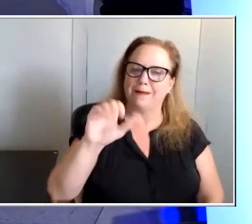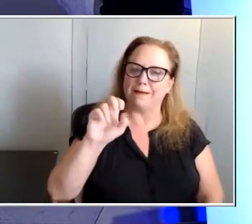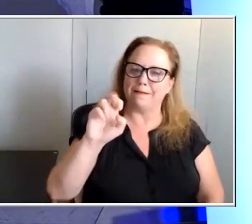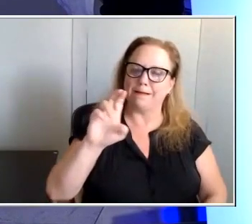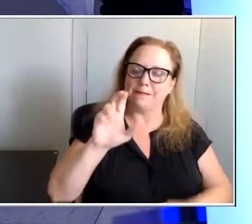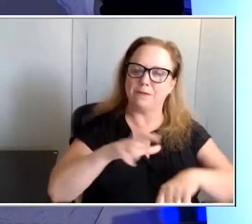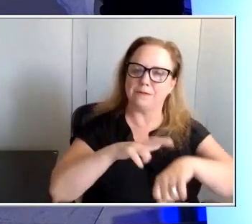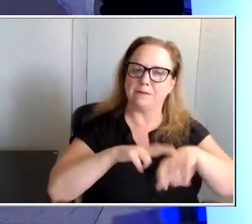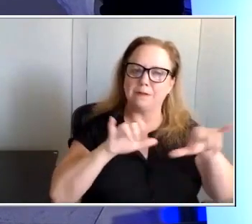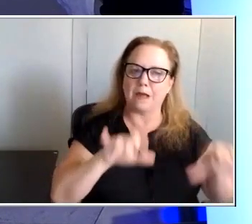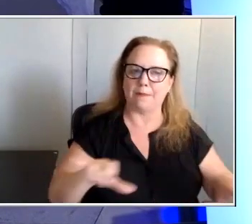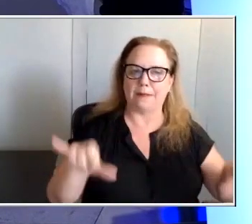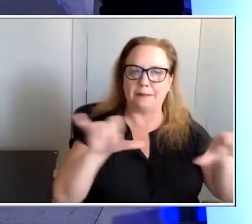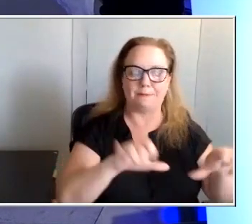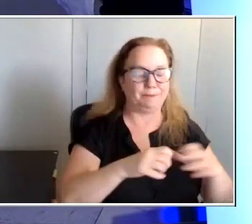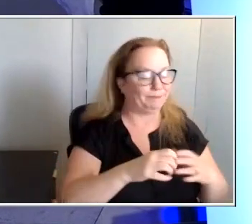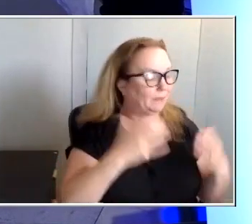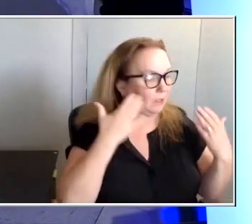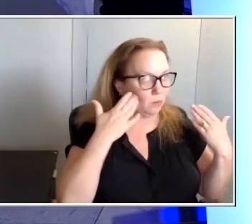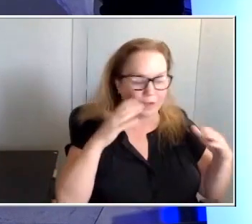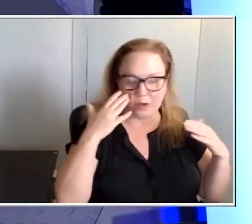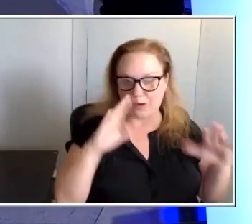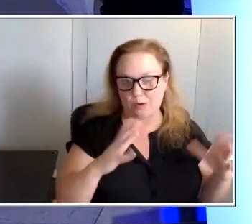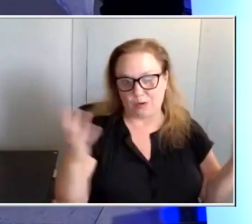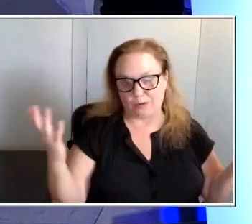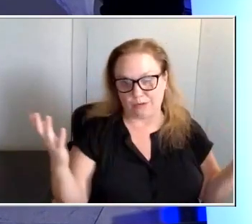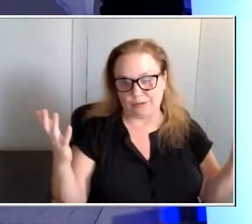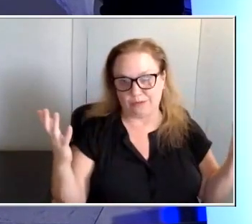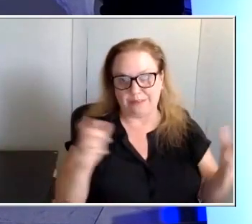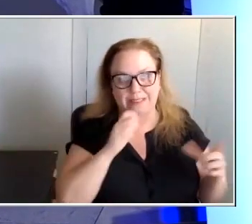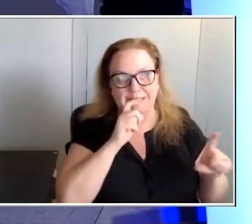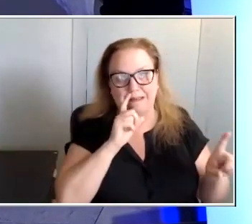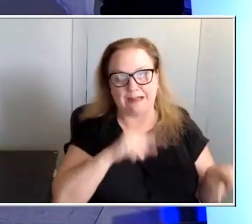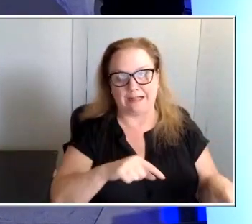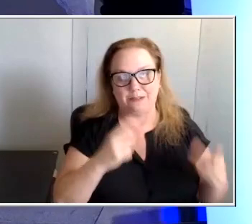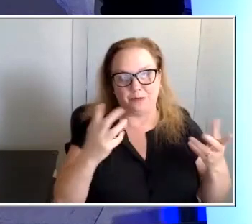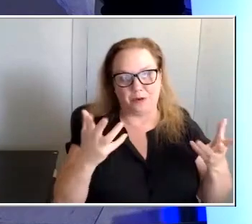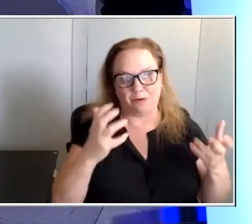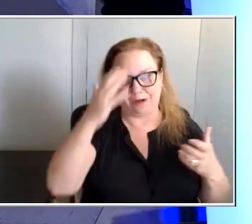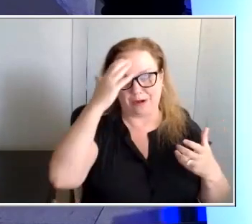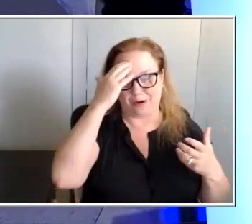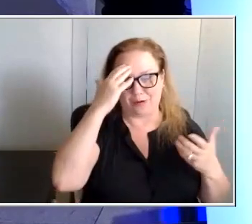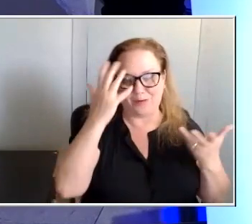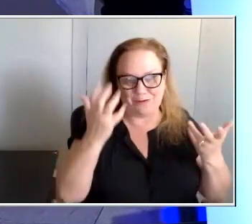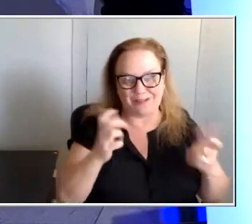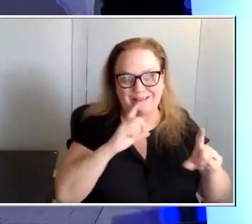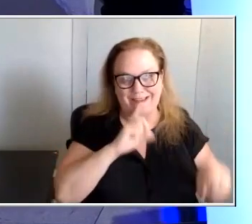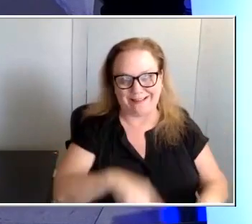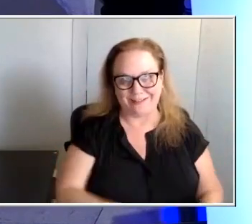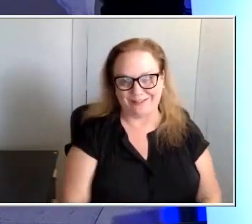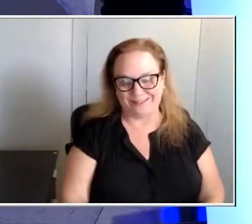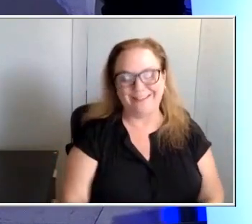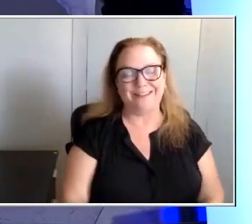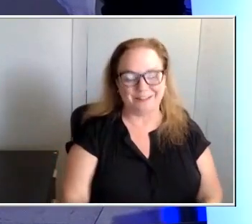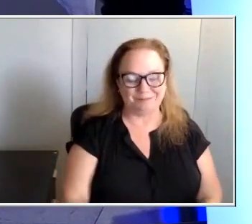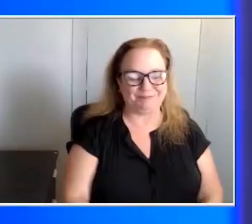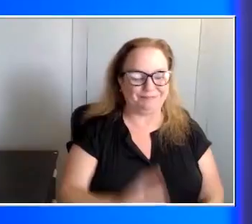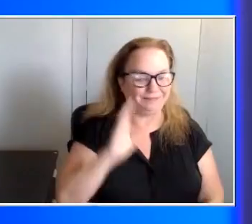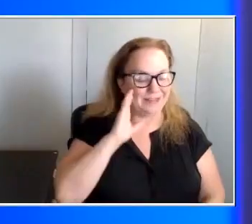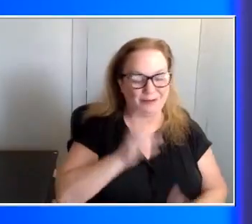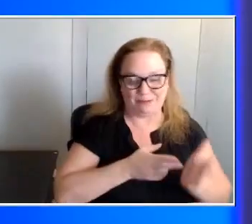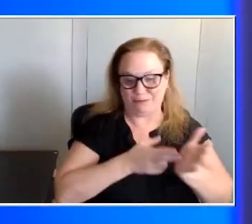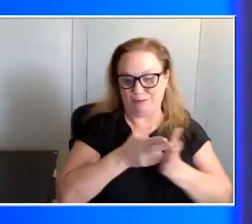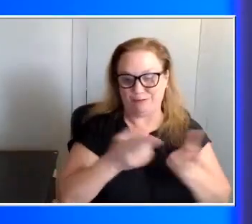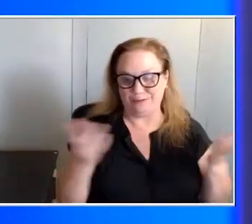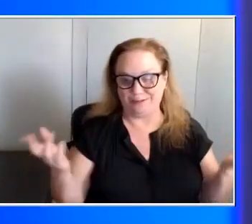Actually, we don't know. That's not an answer those of us happen to want to hear, Ron. That's the truth. I